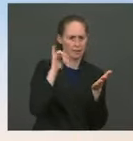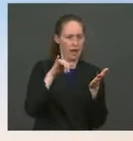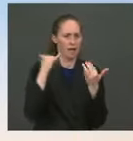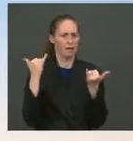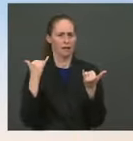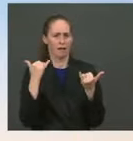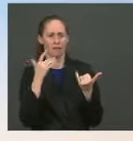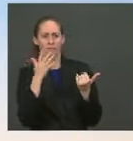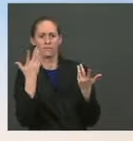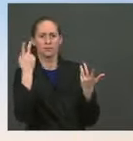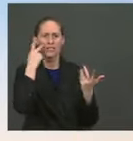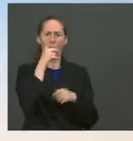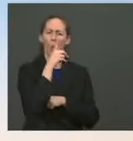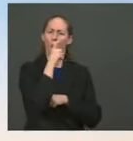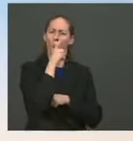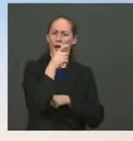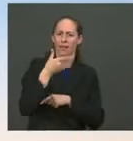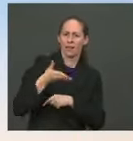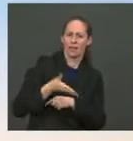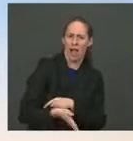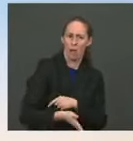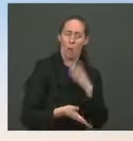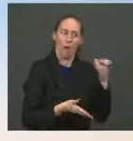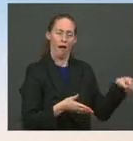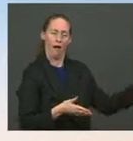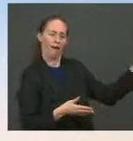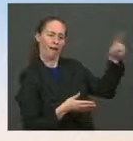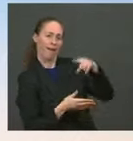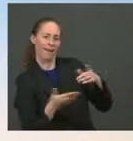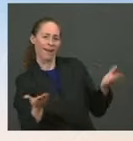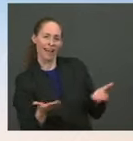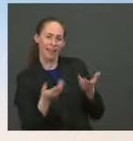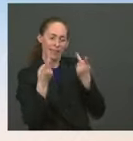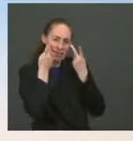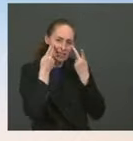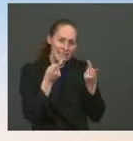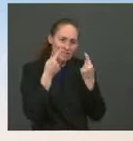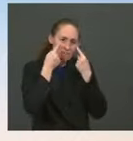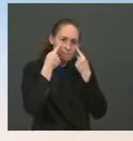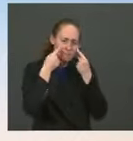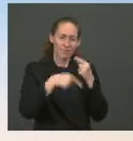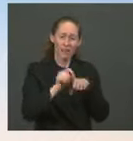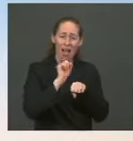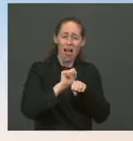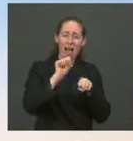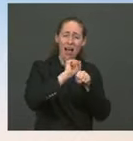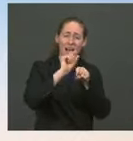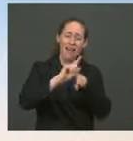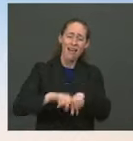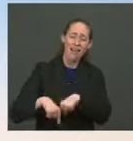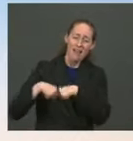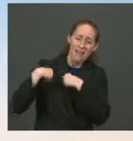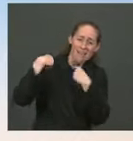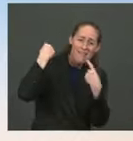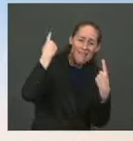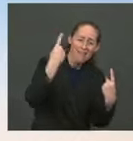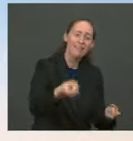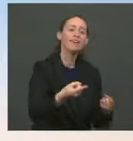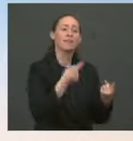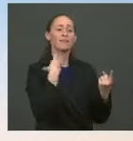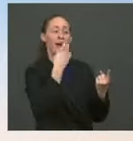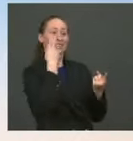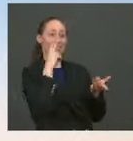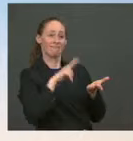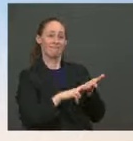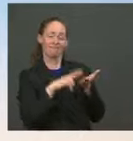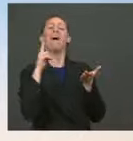both on the Republican side and the Democratic side, who were very, very instrumental in getting this done. And then we'll continue, you know, we'll continue